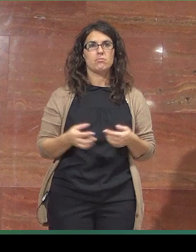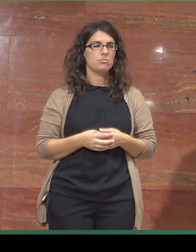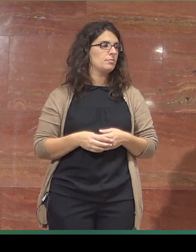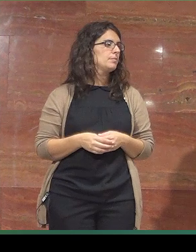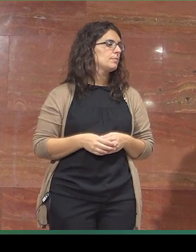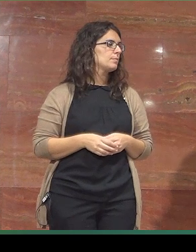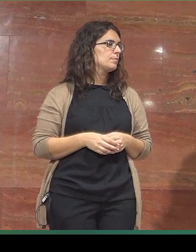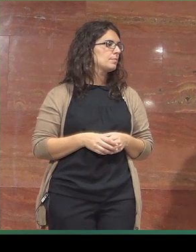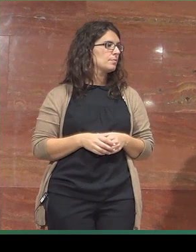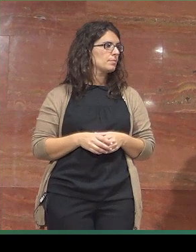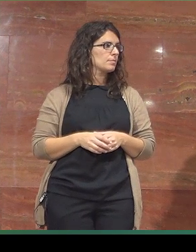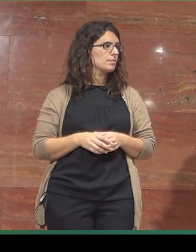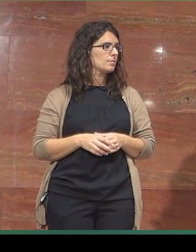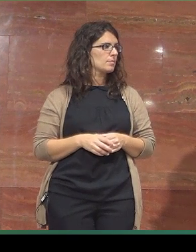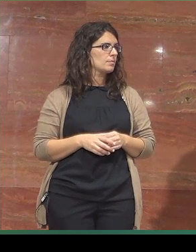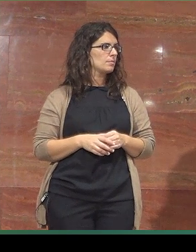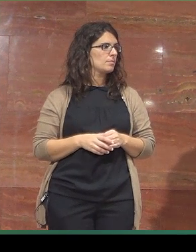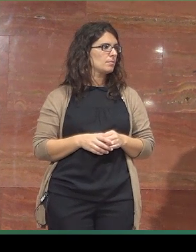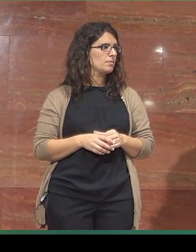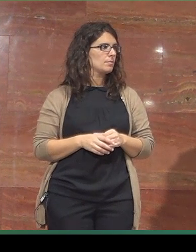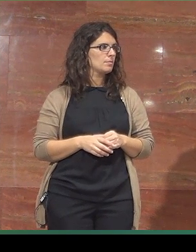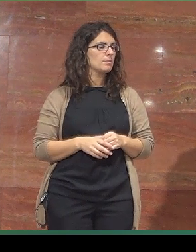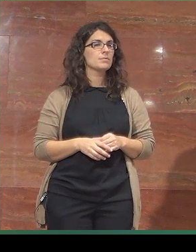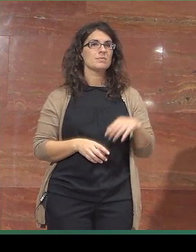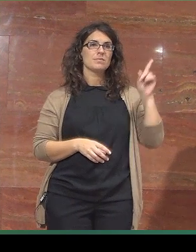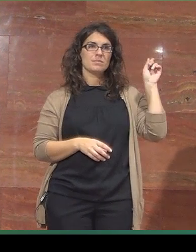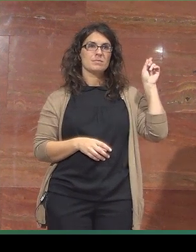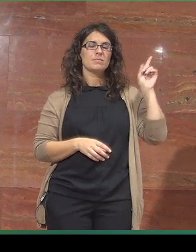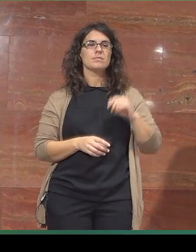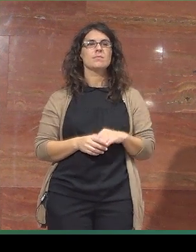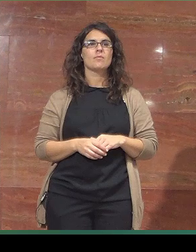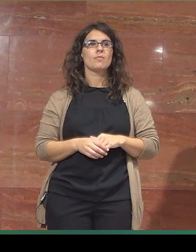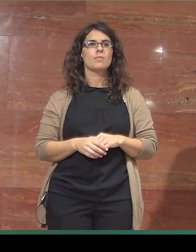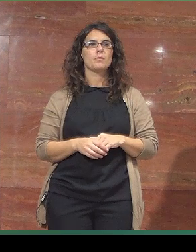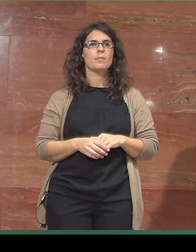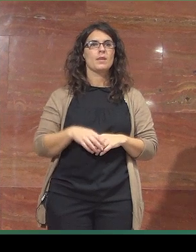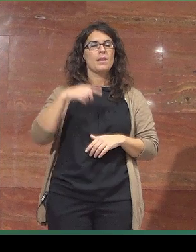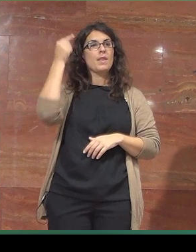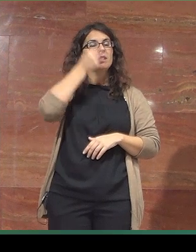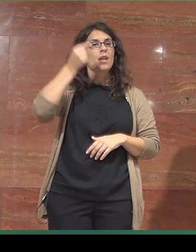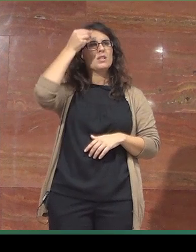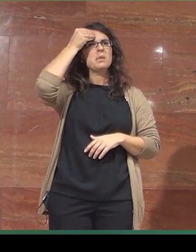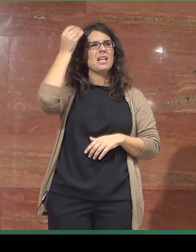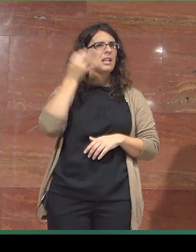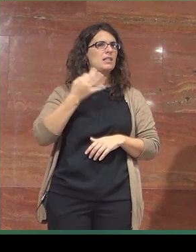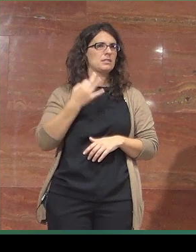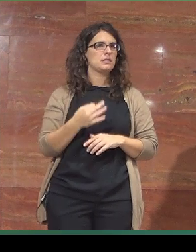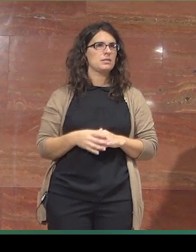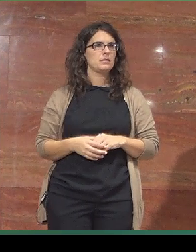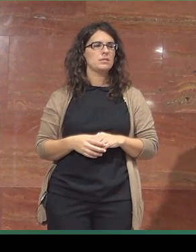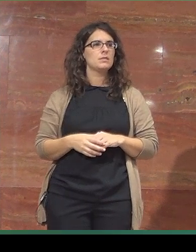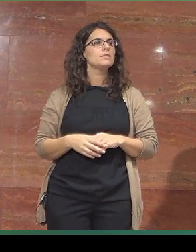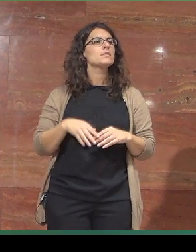And here you can see what the designer is thinking. They've put the wording in the direction of